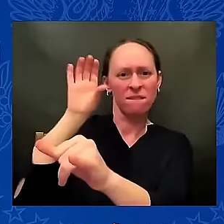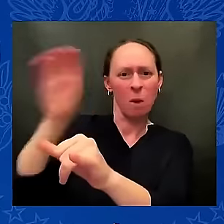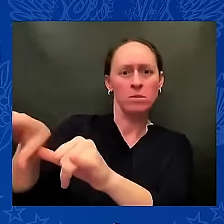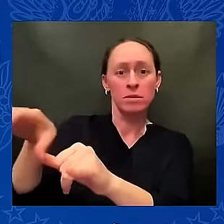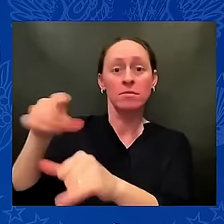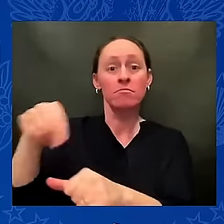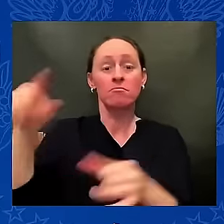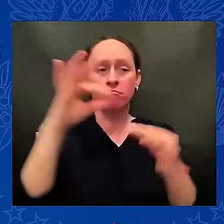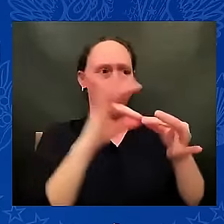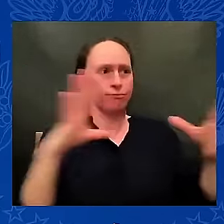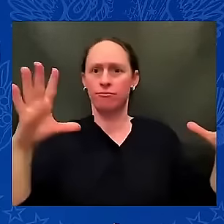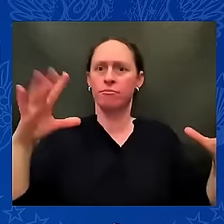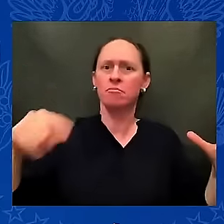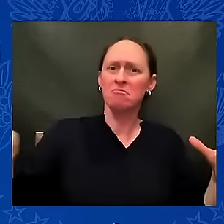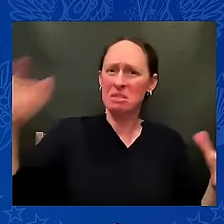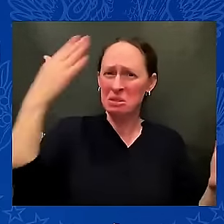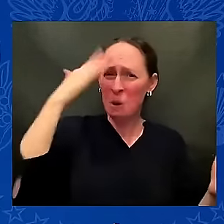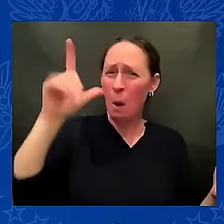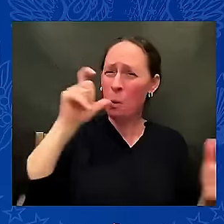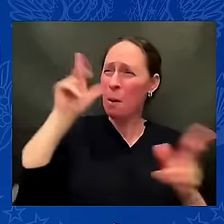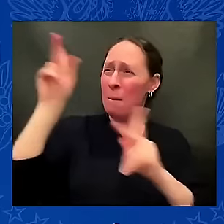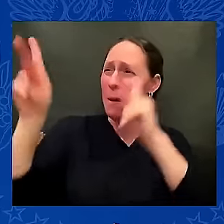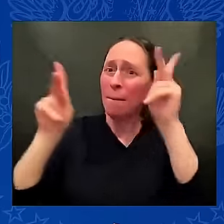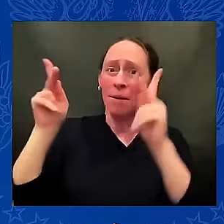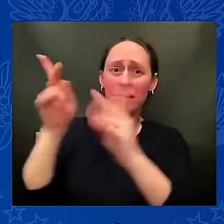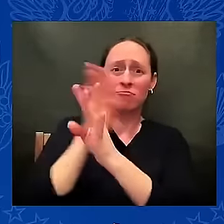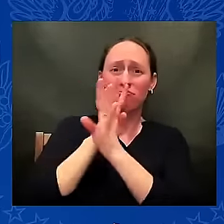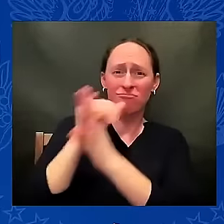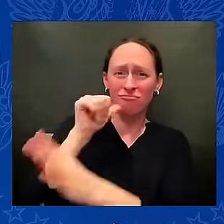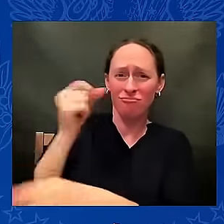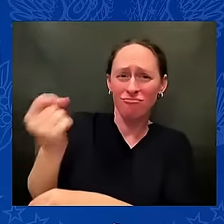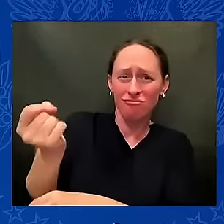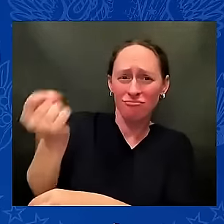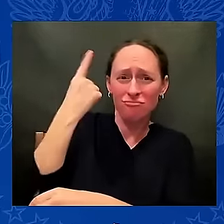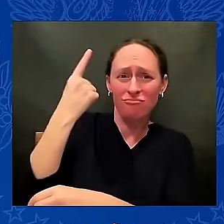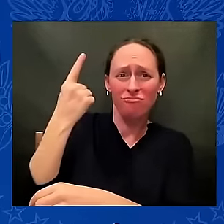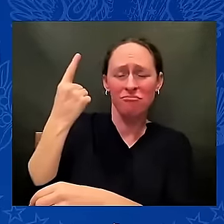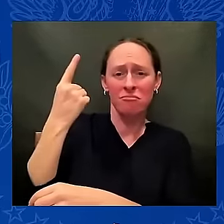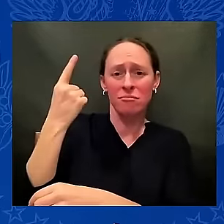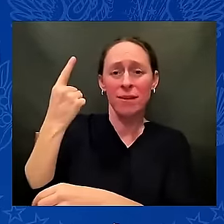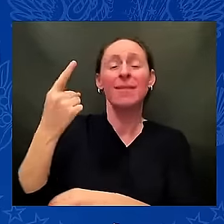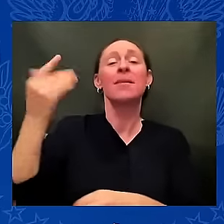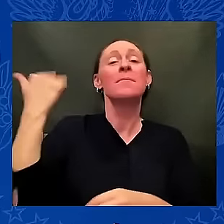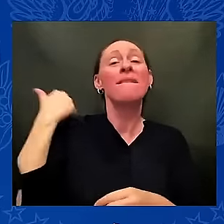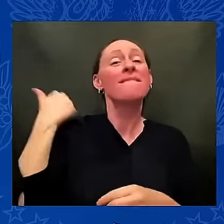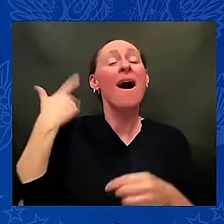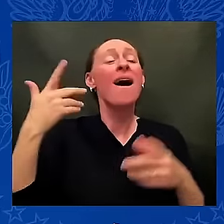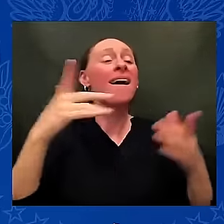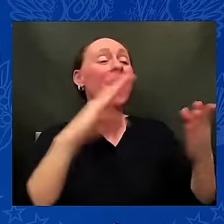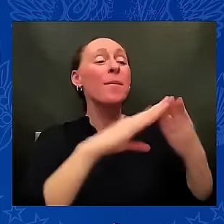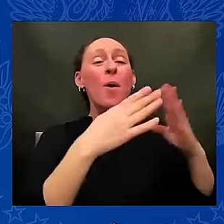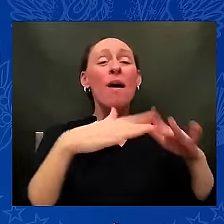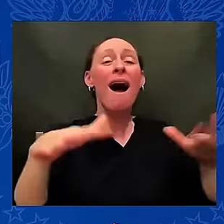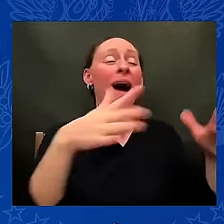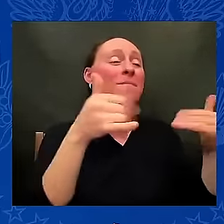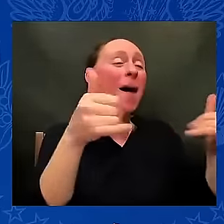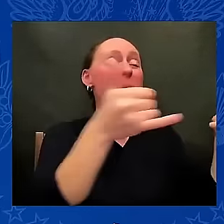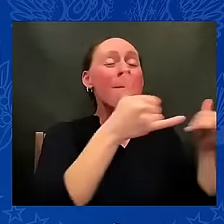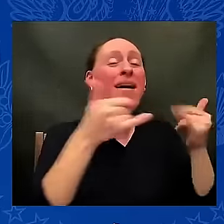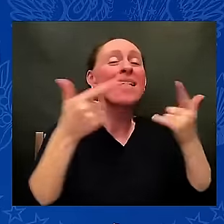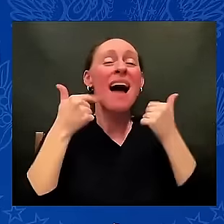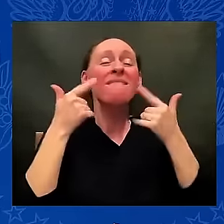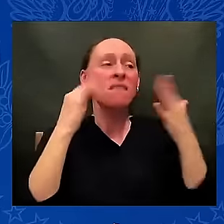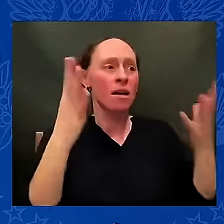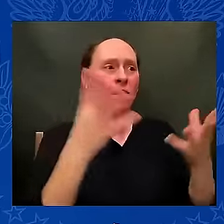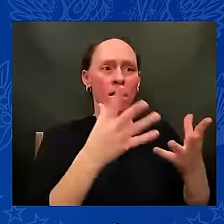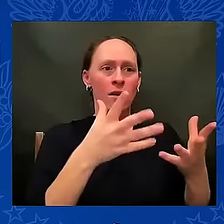communities silenced. Their children's laughter and play were gone. Children would arrive at schools,